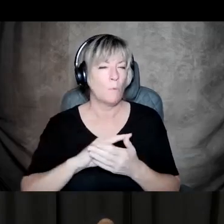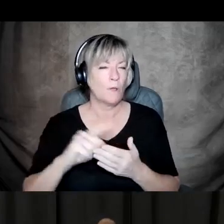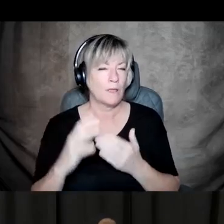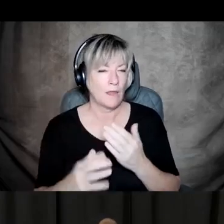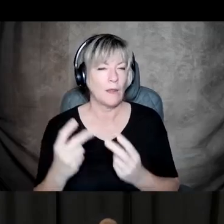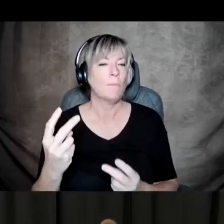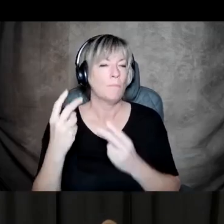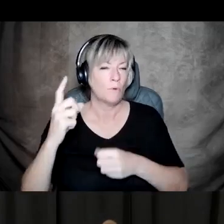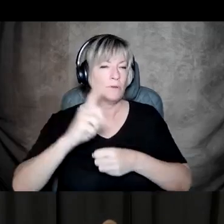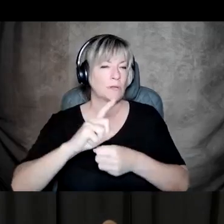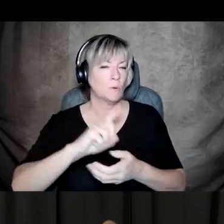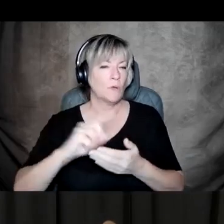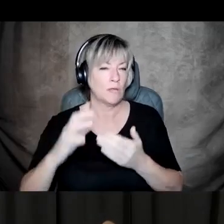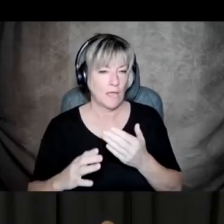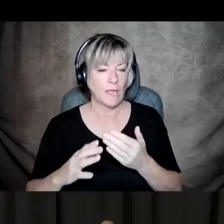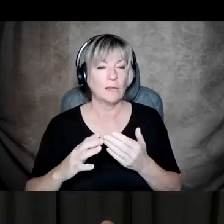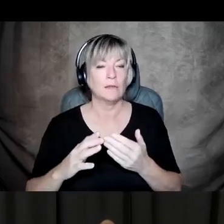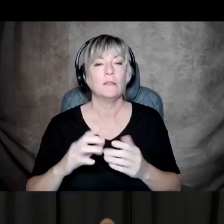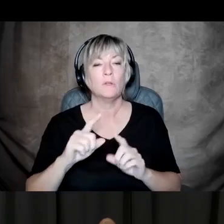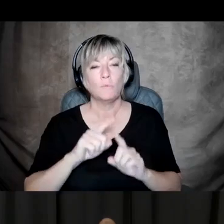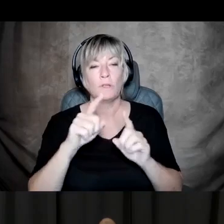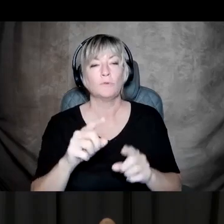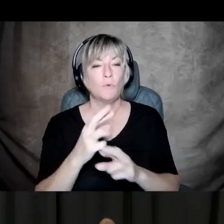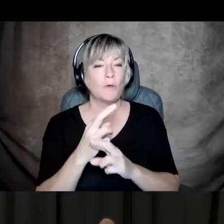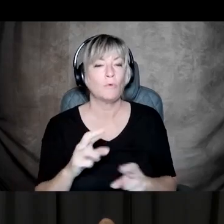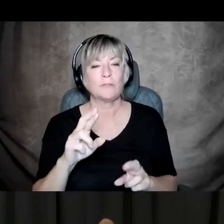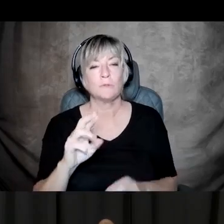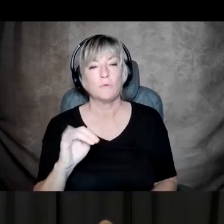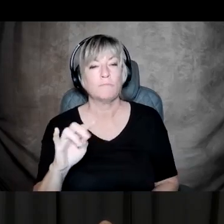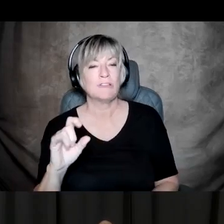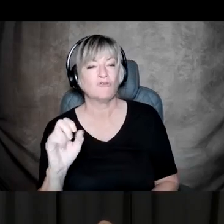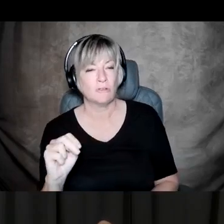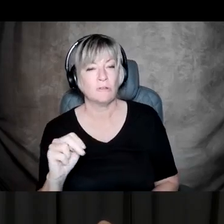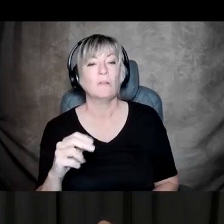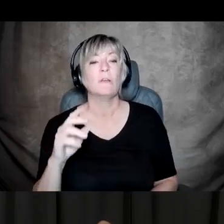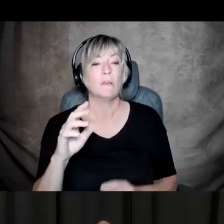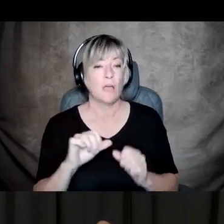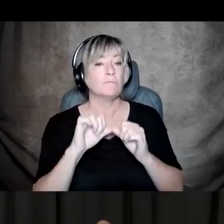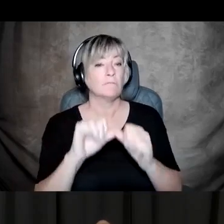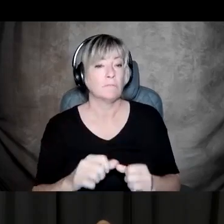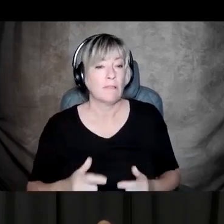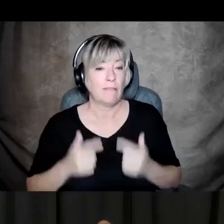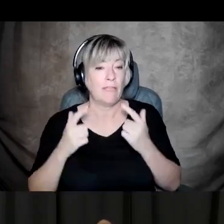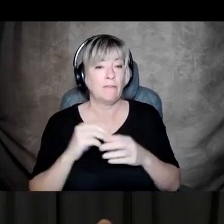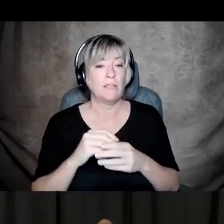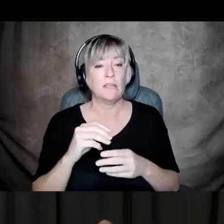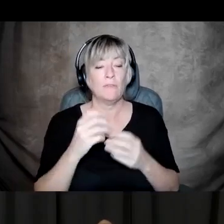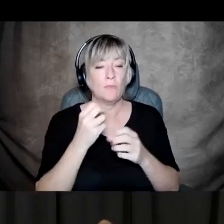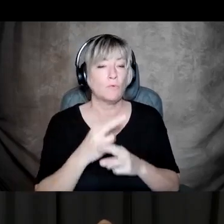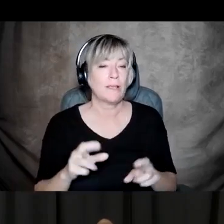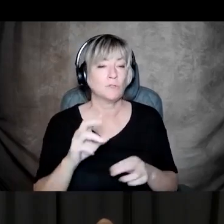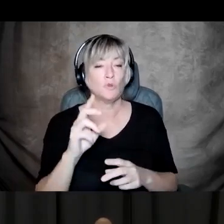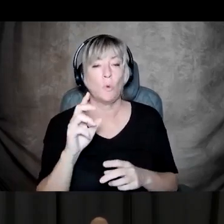Day weekend, to the Miami Rescue Mission. I would go on and live in the Miami Rescue Mission for